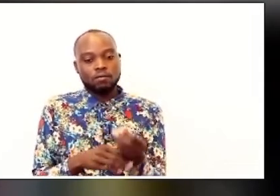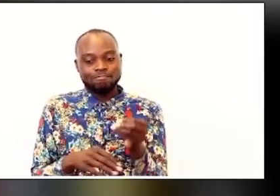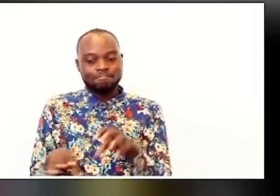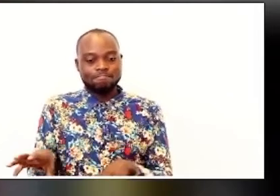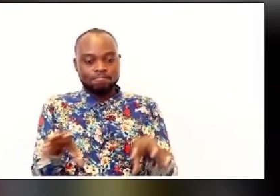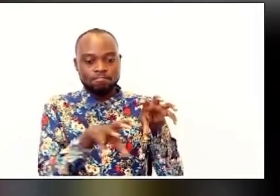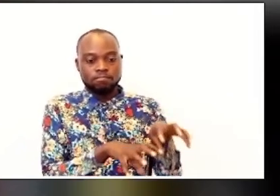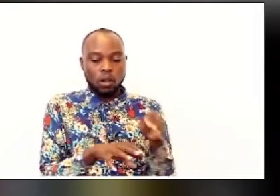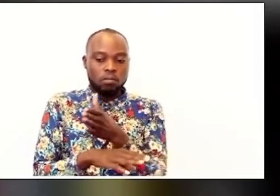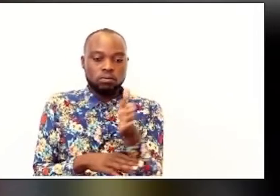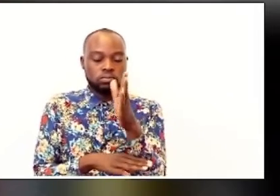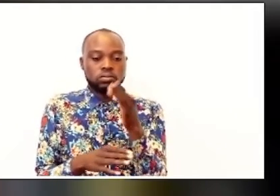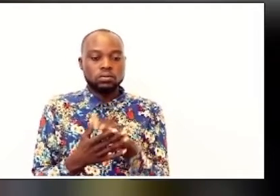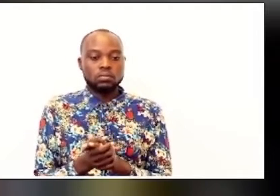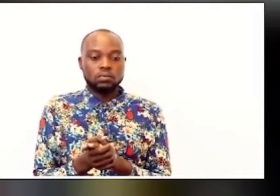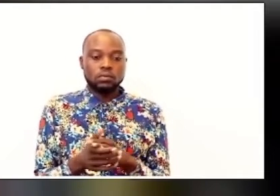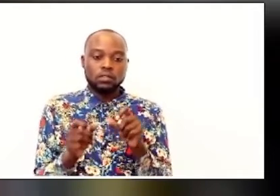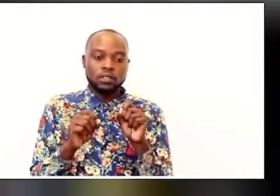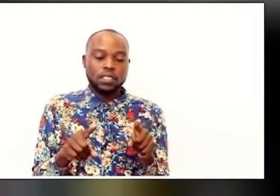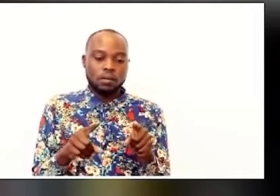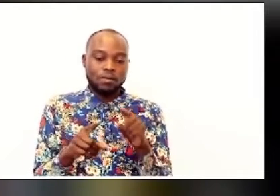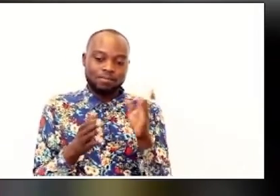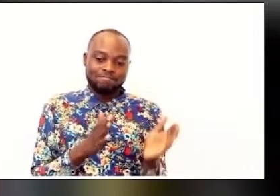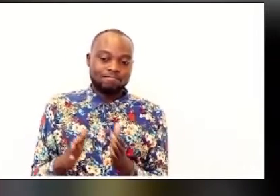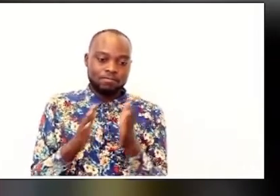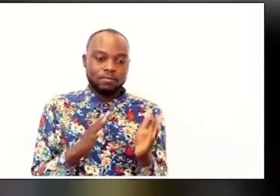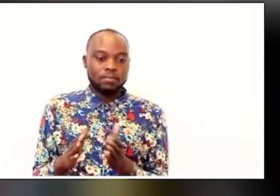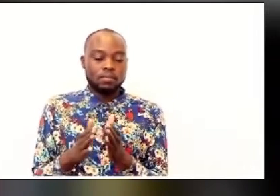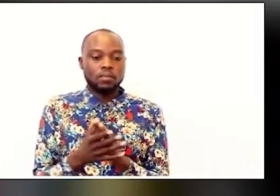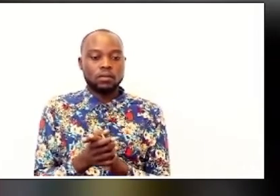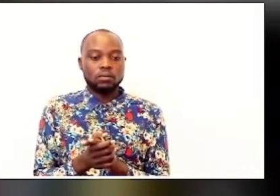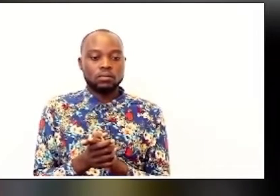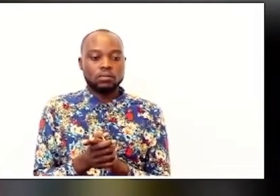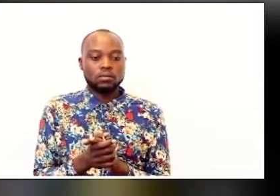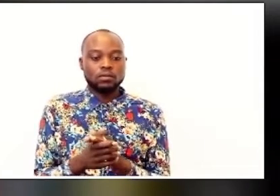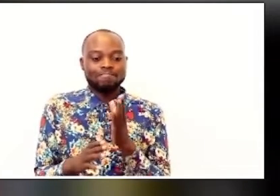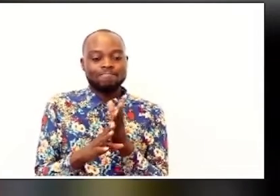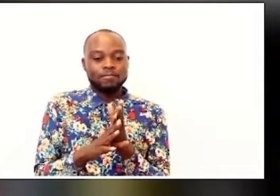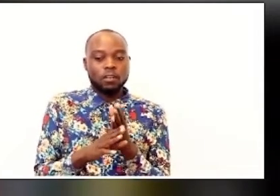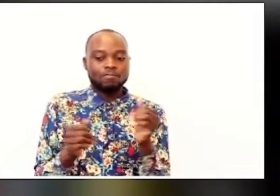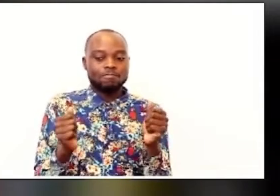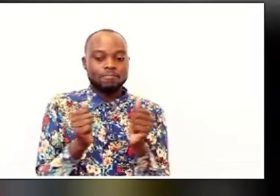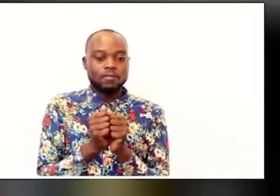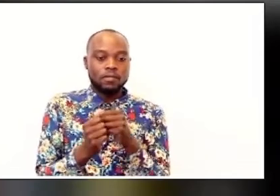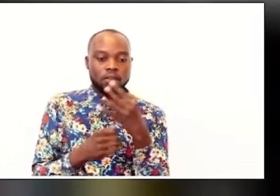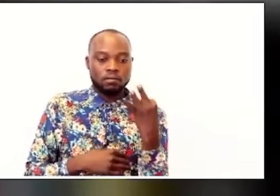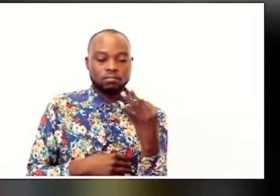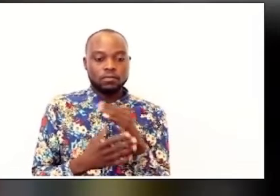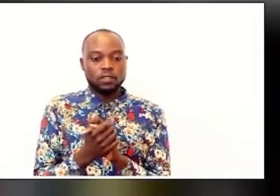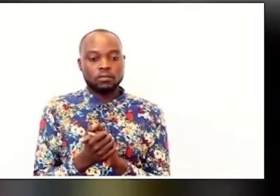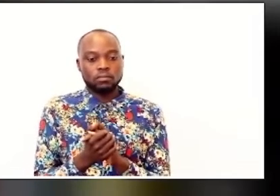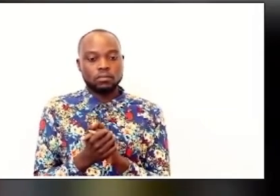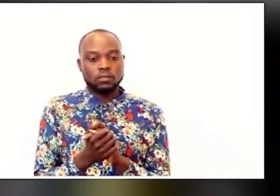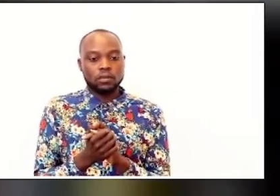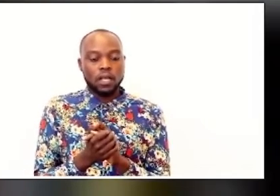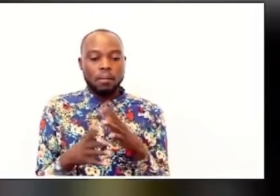political narrative, and we start taking climate change seriously rather than something only our environment dockets actually worry